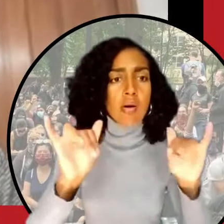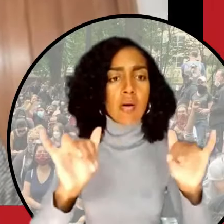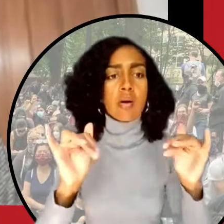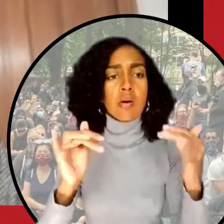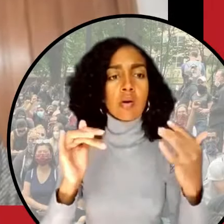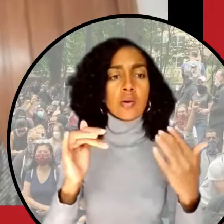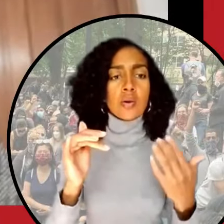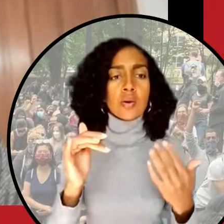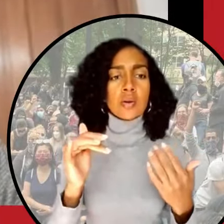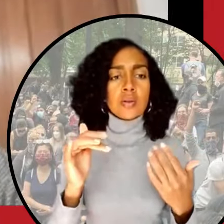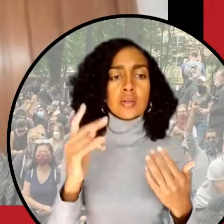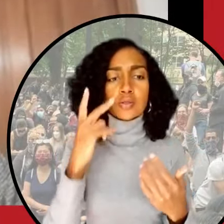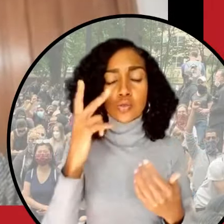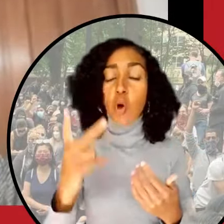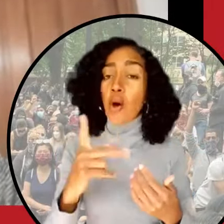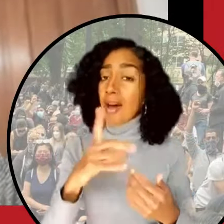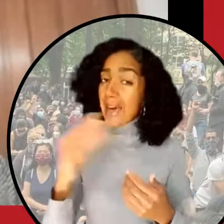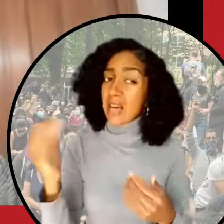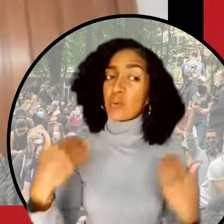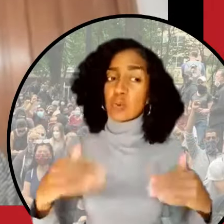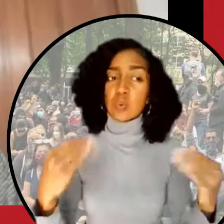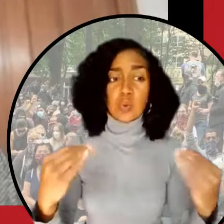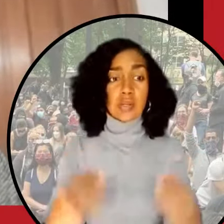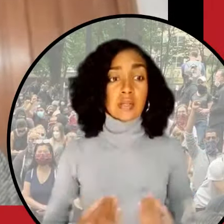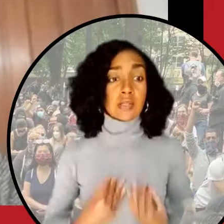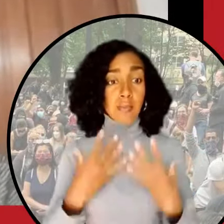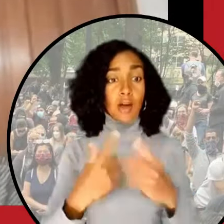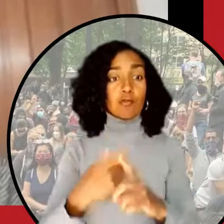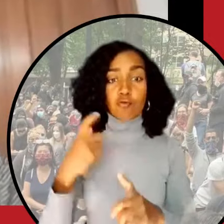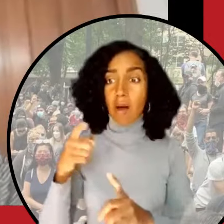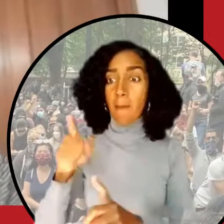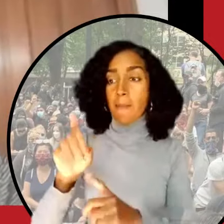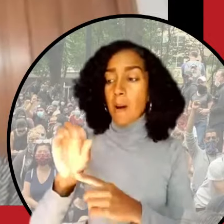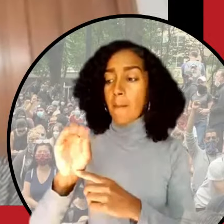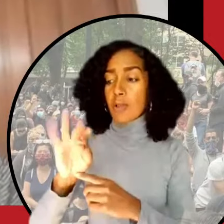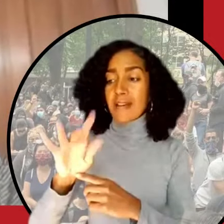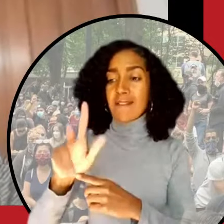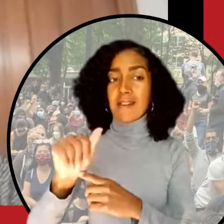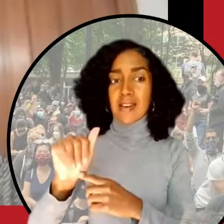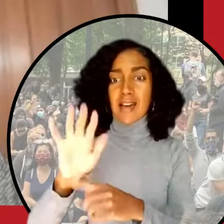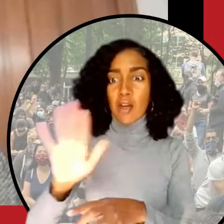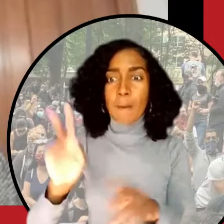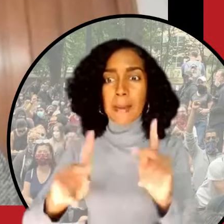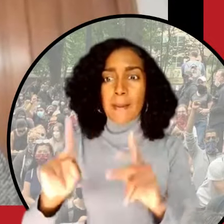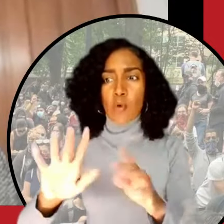felt hugely inspired by the victory that Bolivian people had